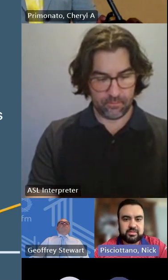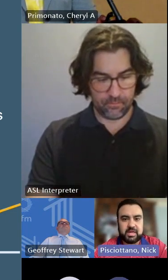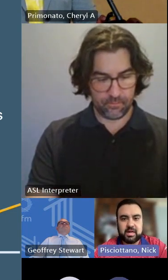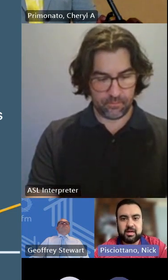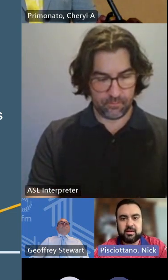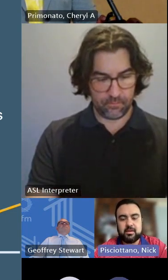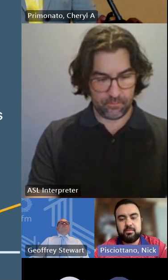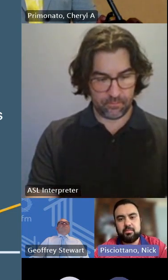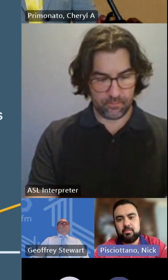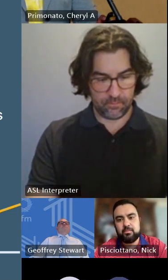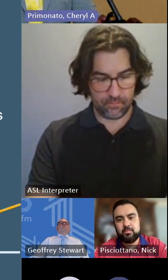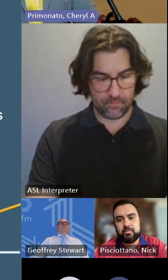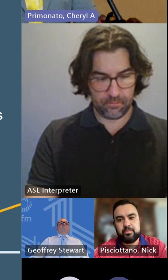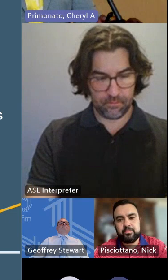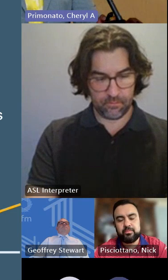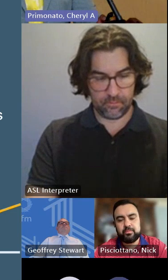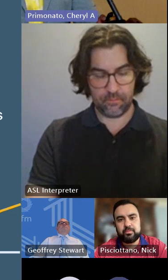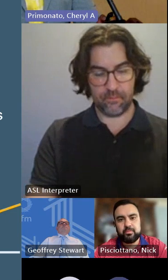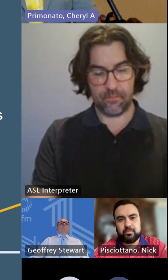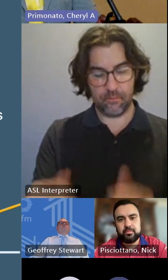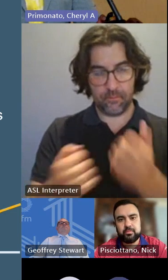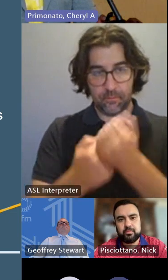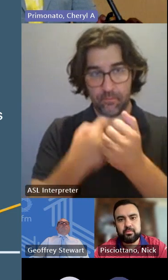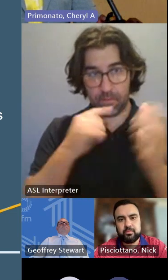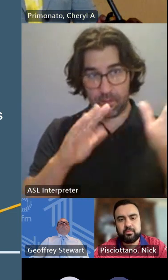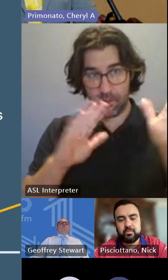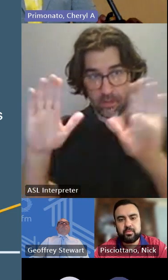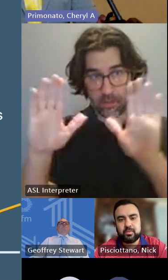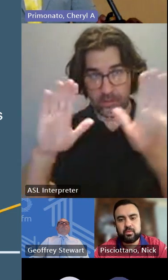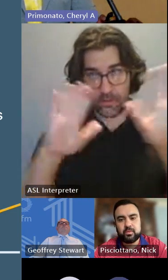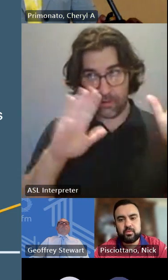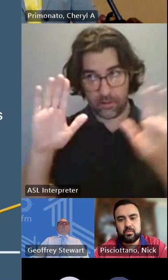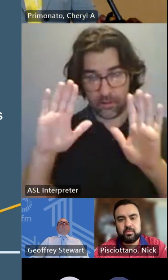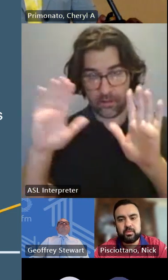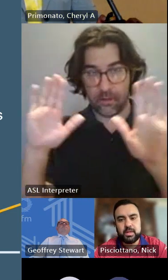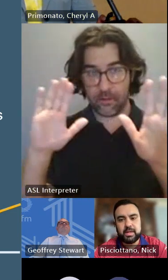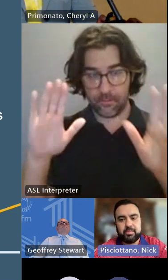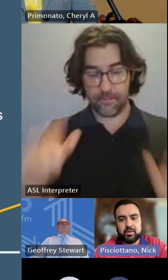All in favor say aye. Aye.